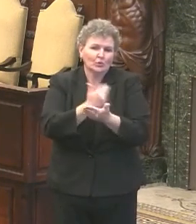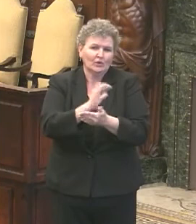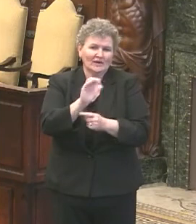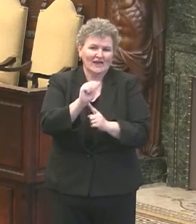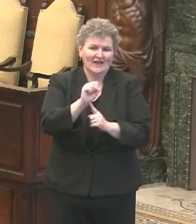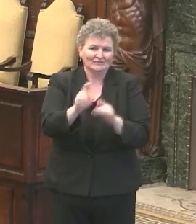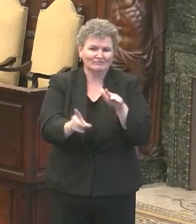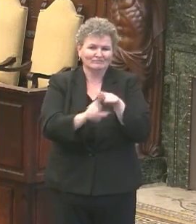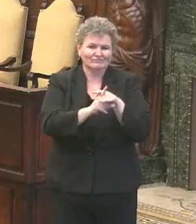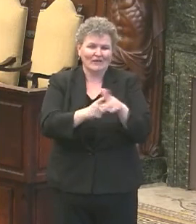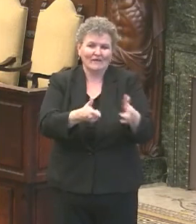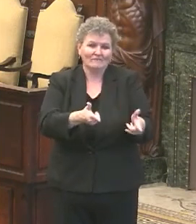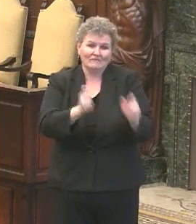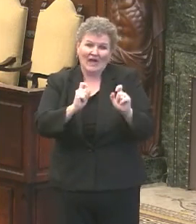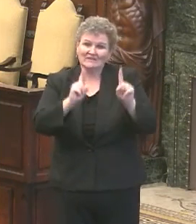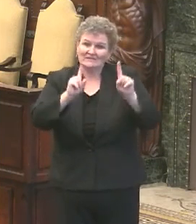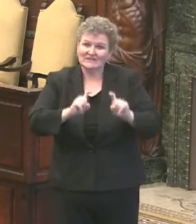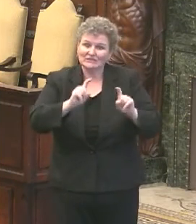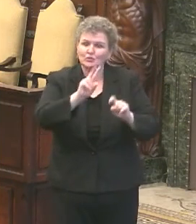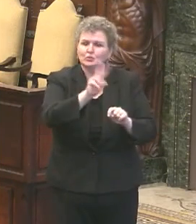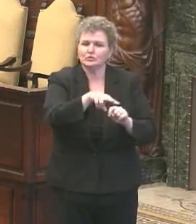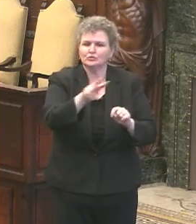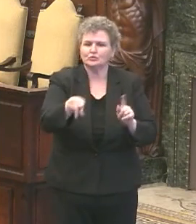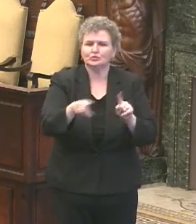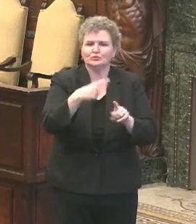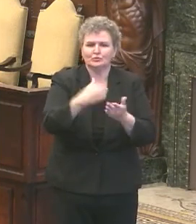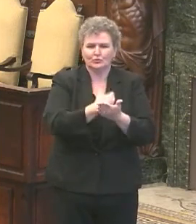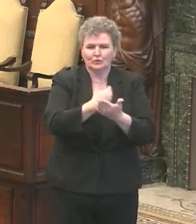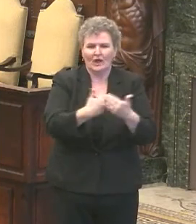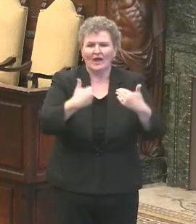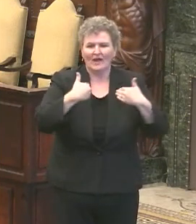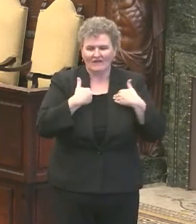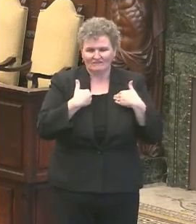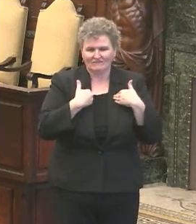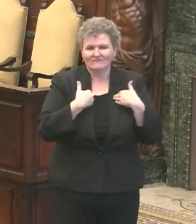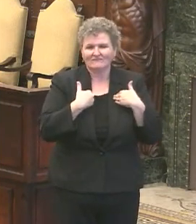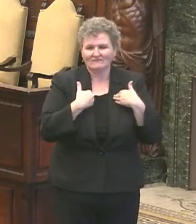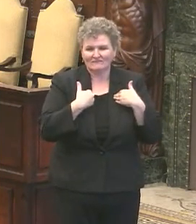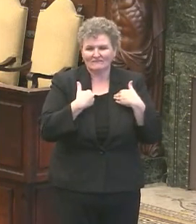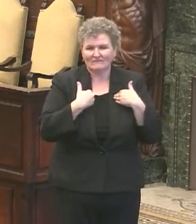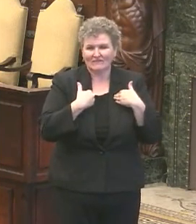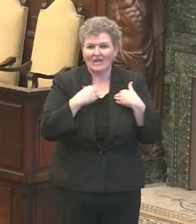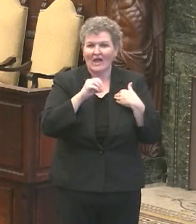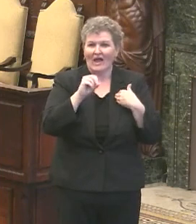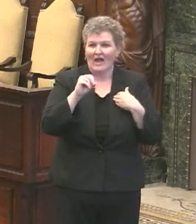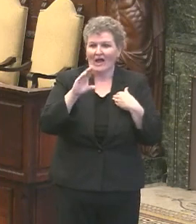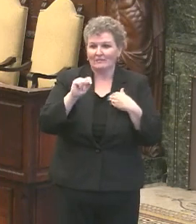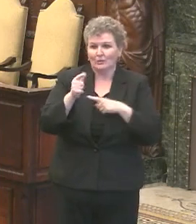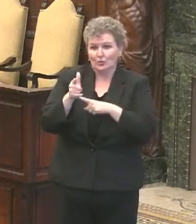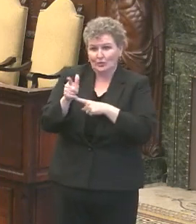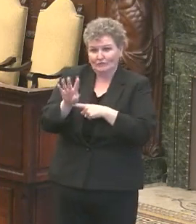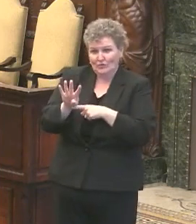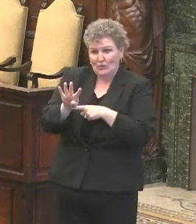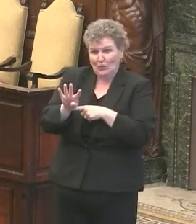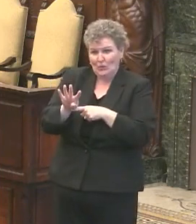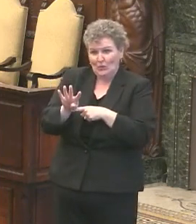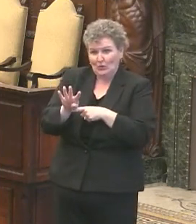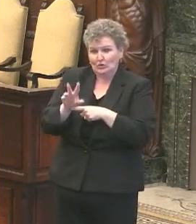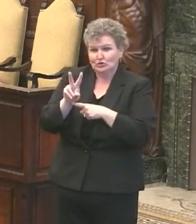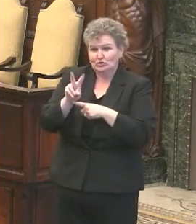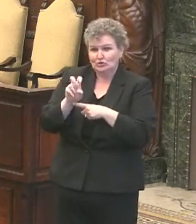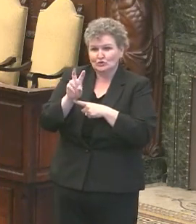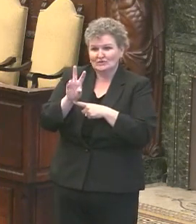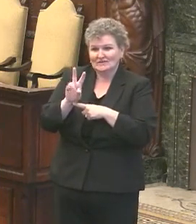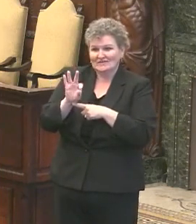rapid antigen test. Over the past week that ended on October 24th, we averaged 296 cases